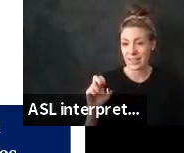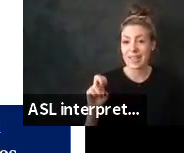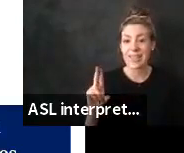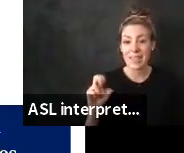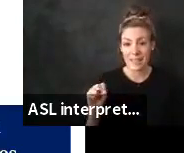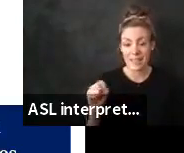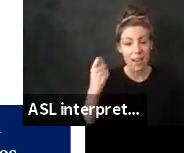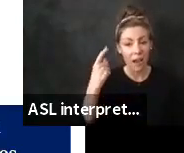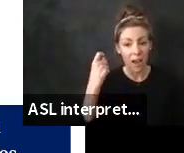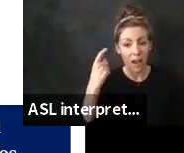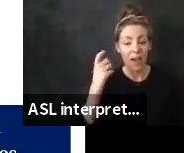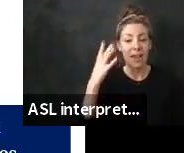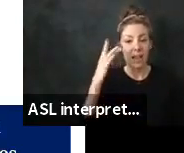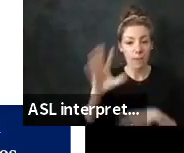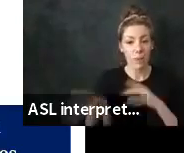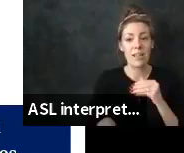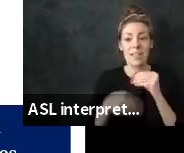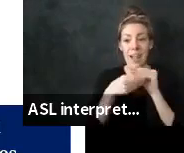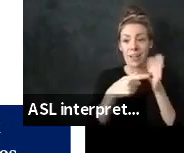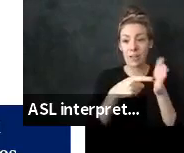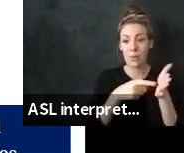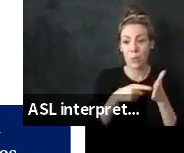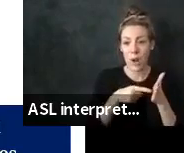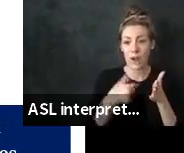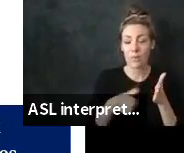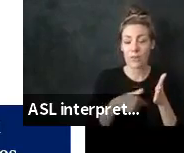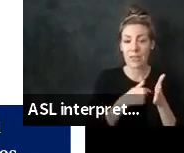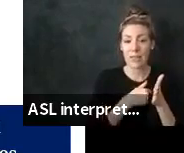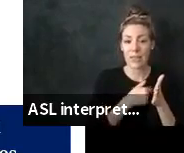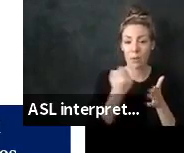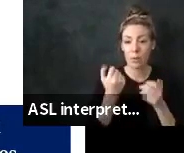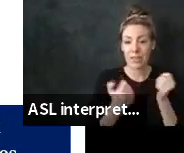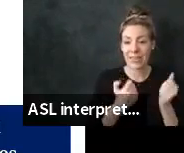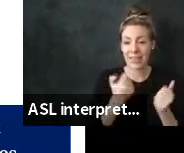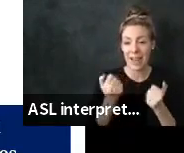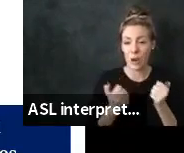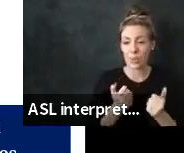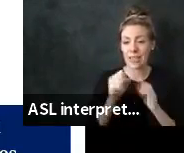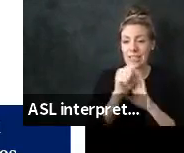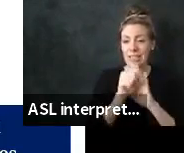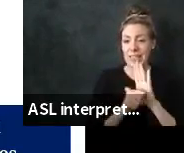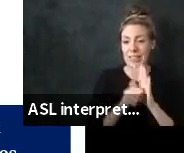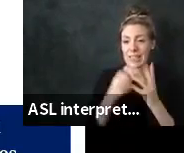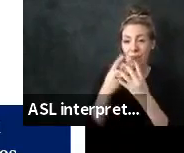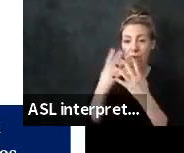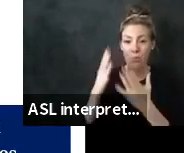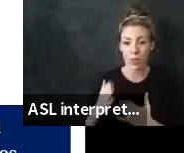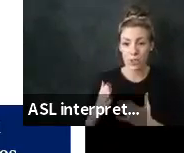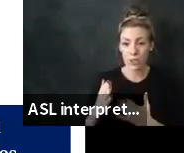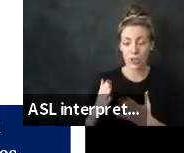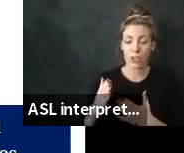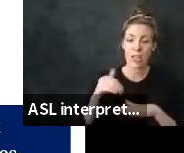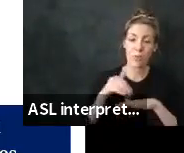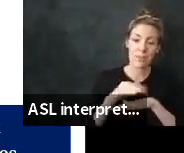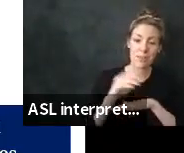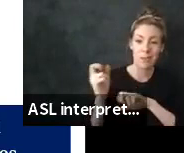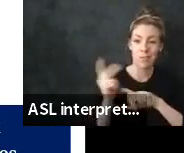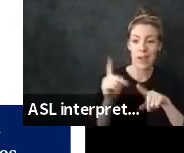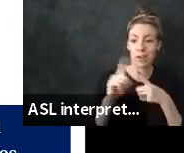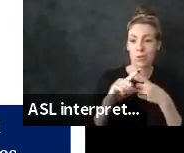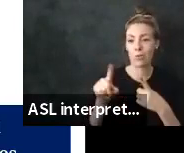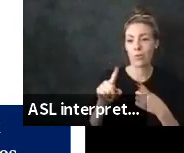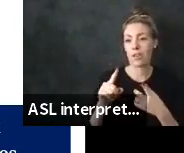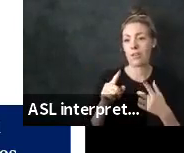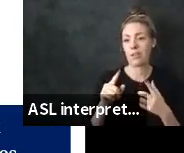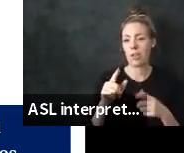has added the requirement that we zero out the state prisons and reassign those state prisoners to their home addresses.